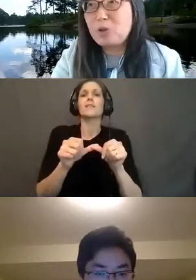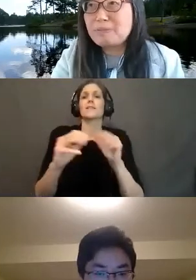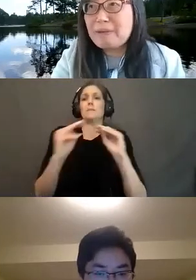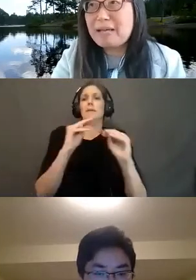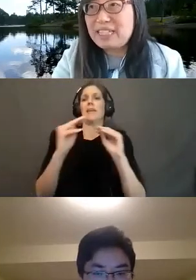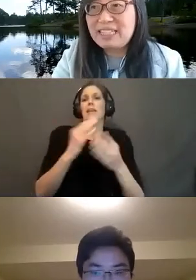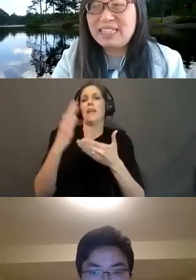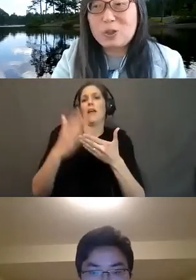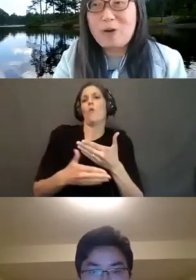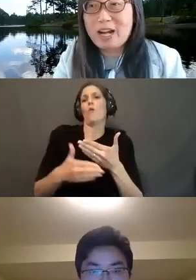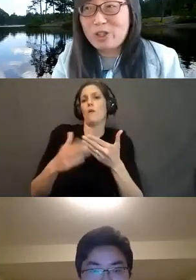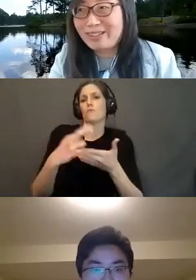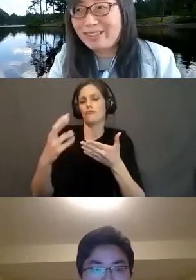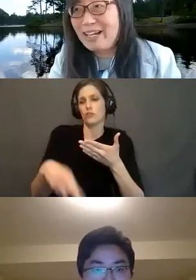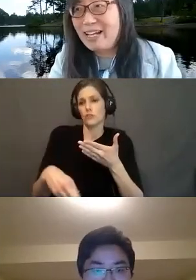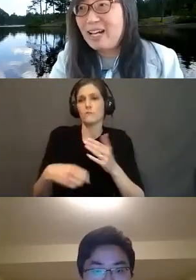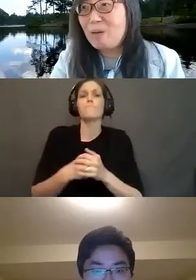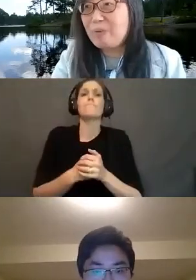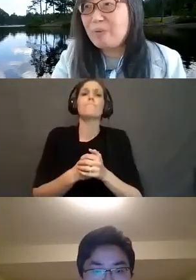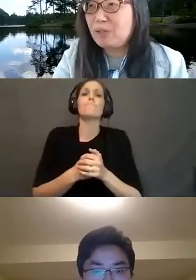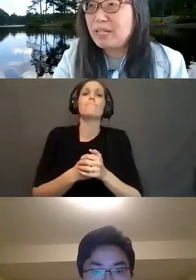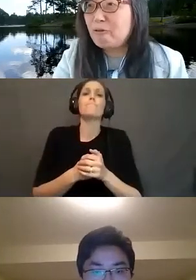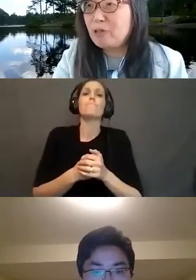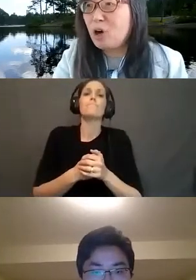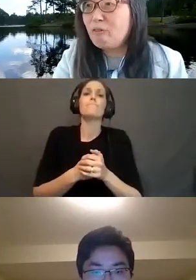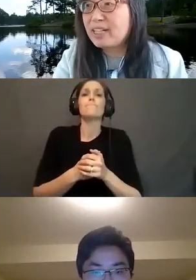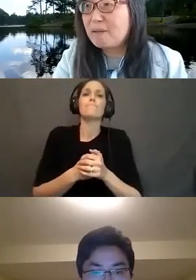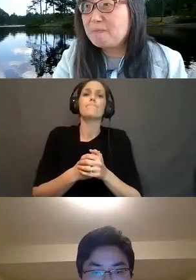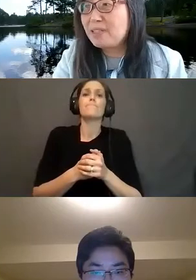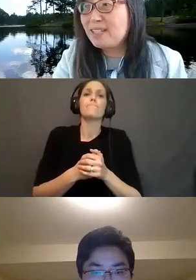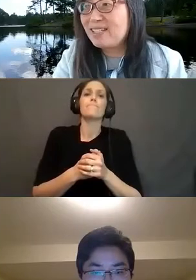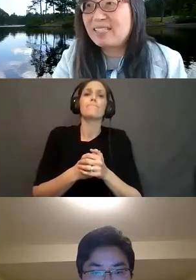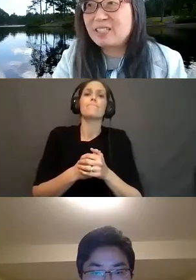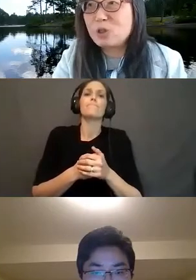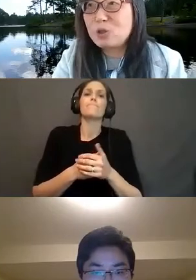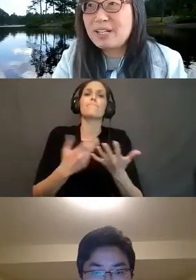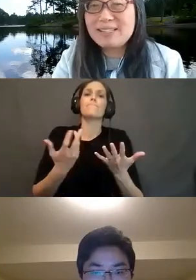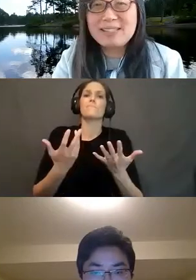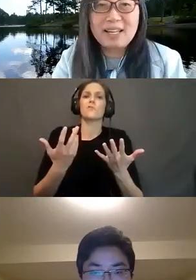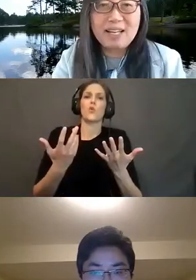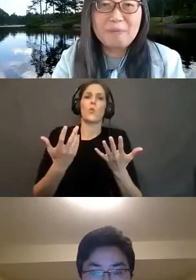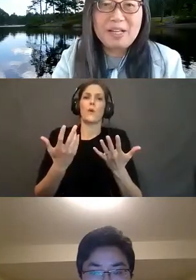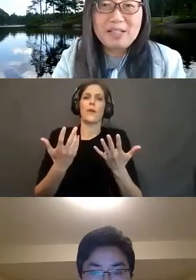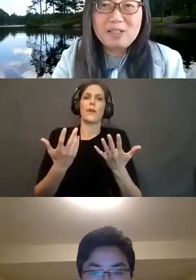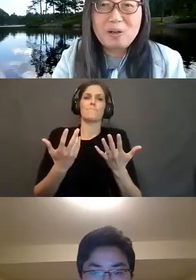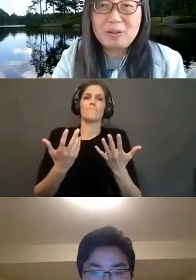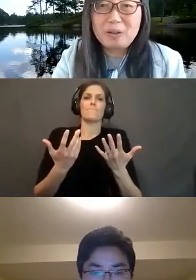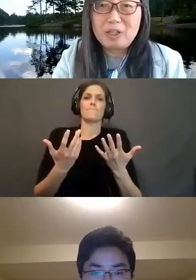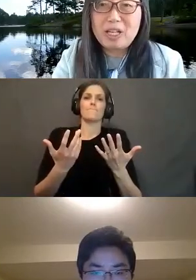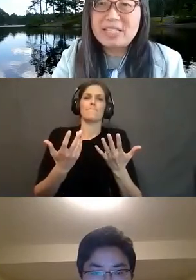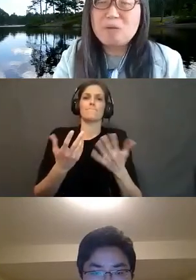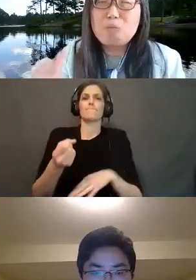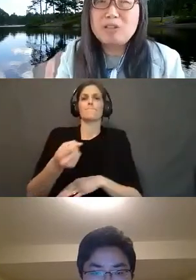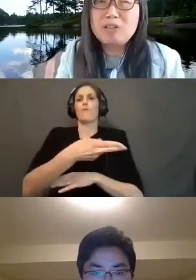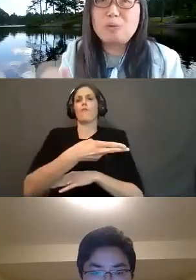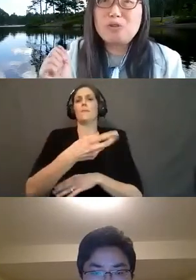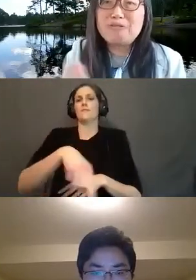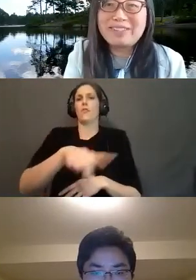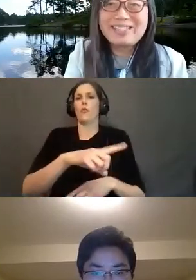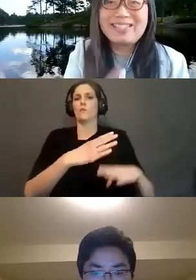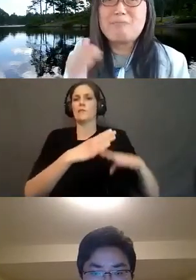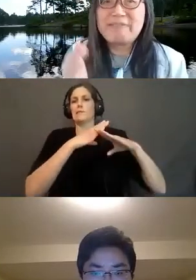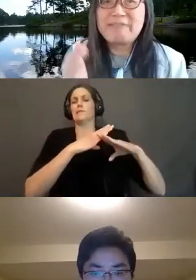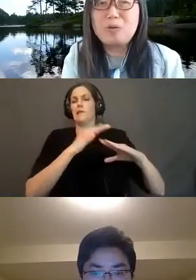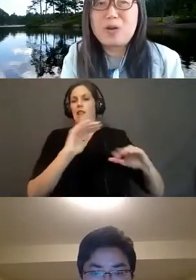for treatment by mediated interaction. Therefore, overcomes these constraints. So it's important to